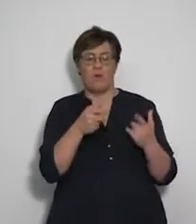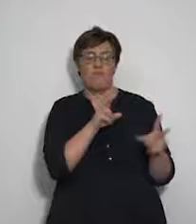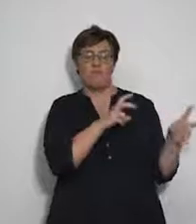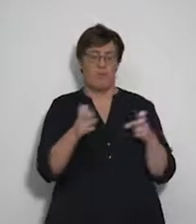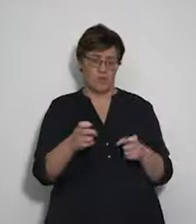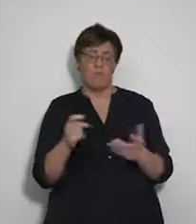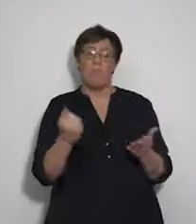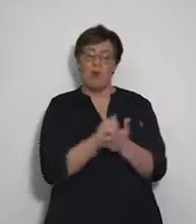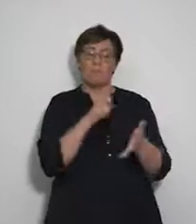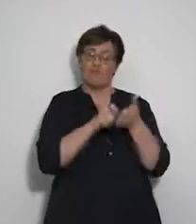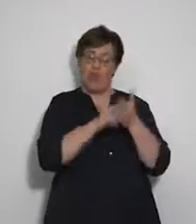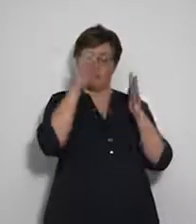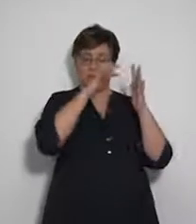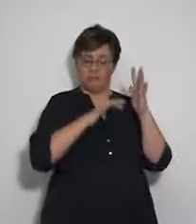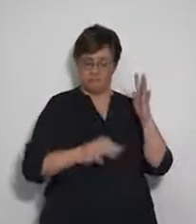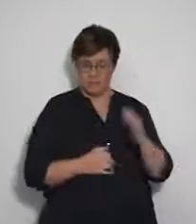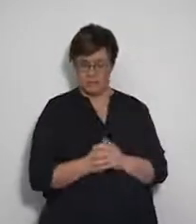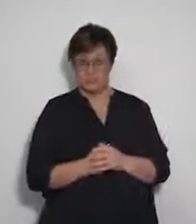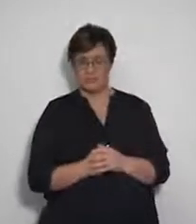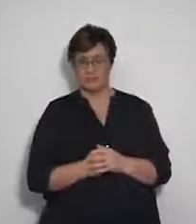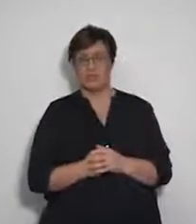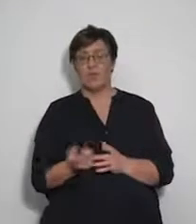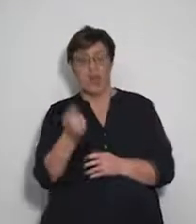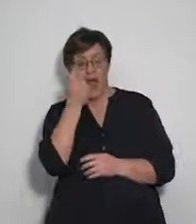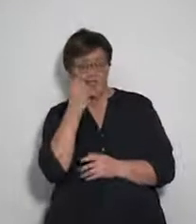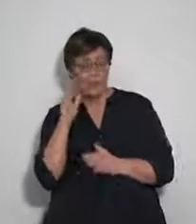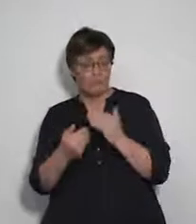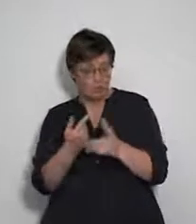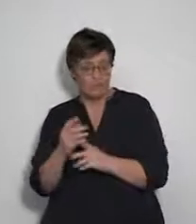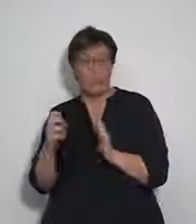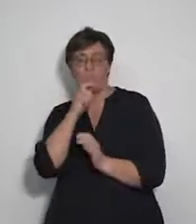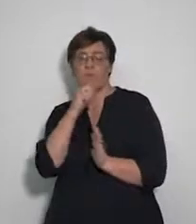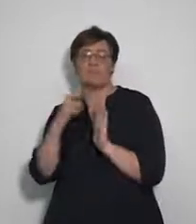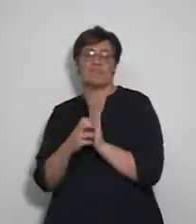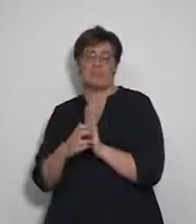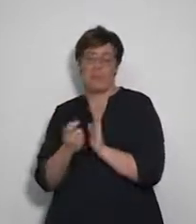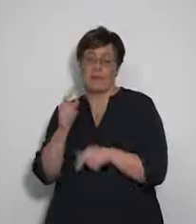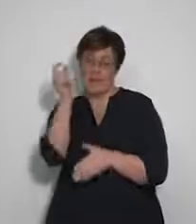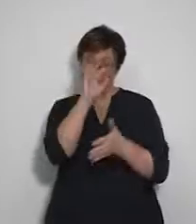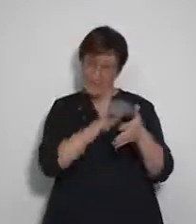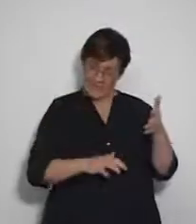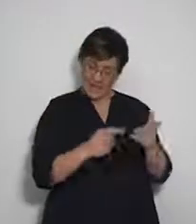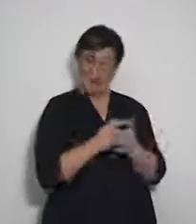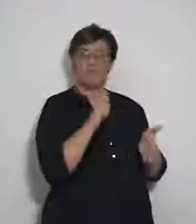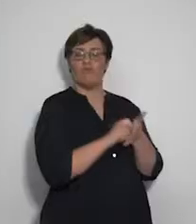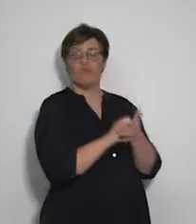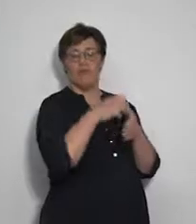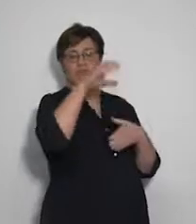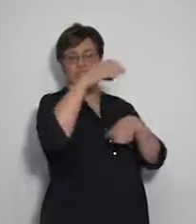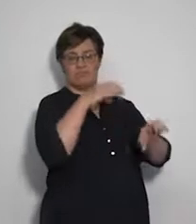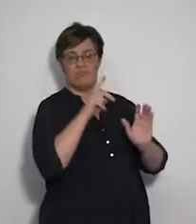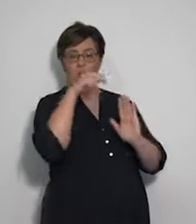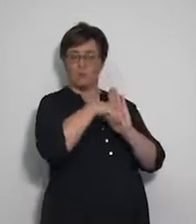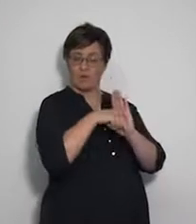of replication. So yes, it's important to use diagrams to understand the process, but in the essay, it's important that we look at